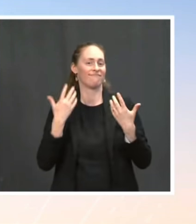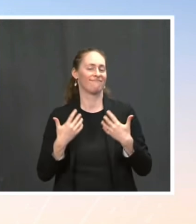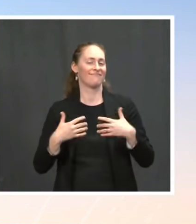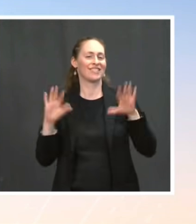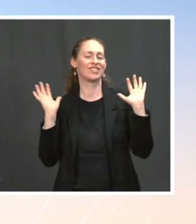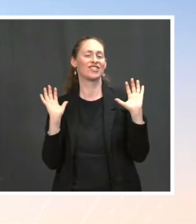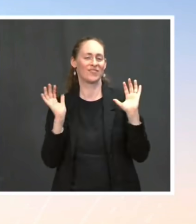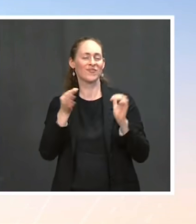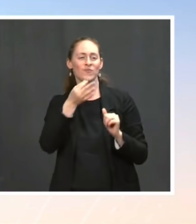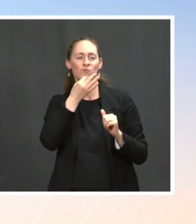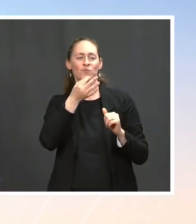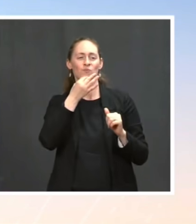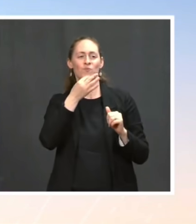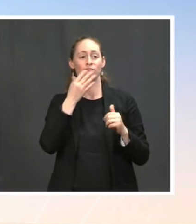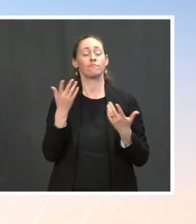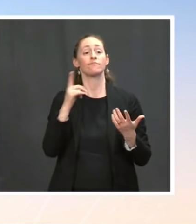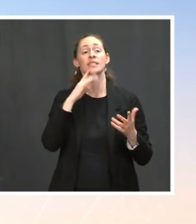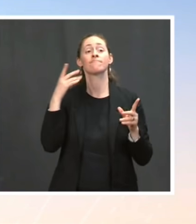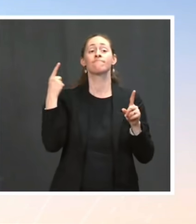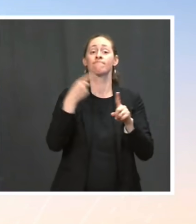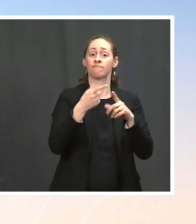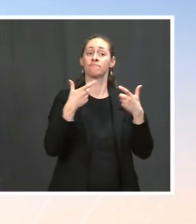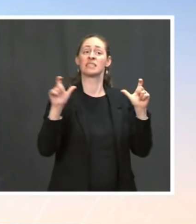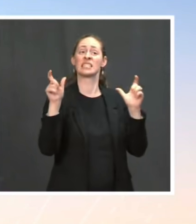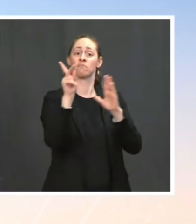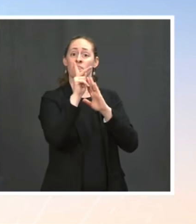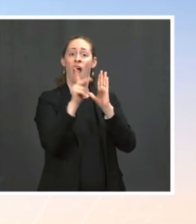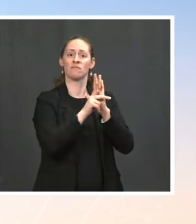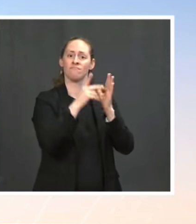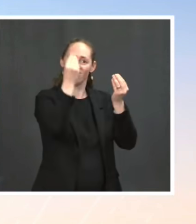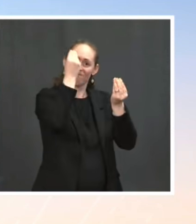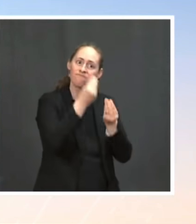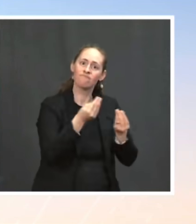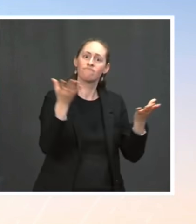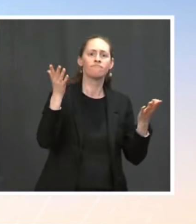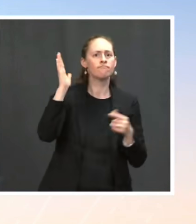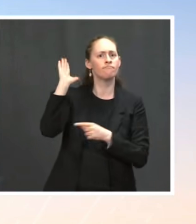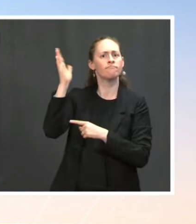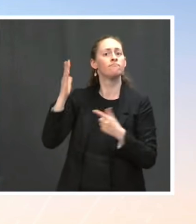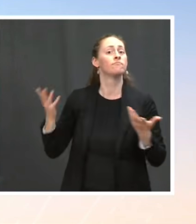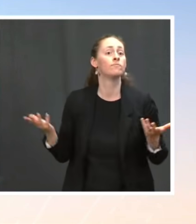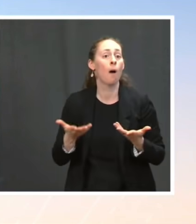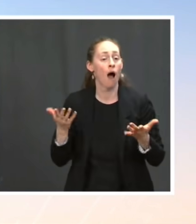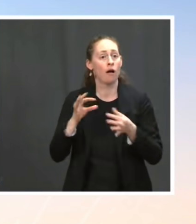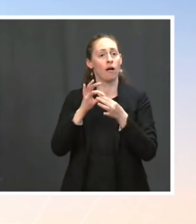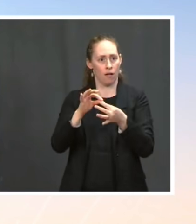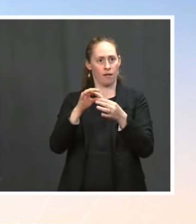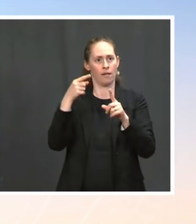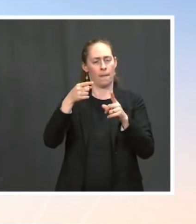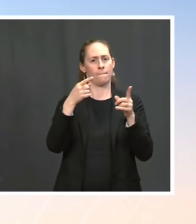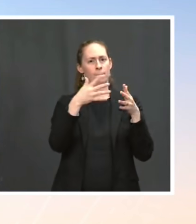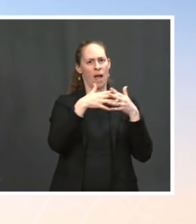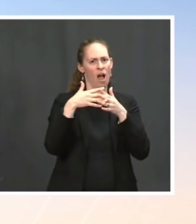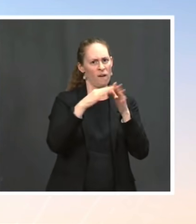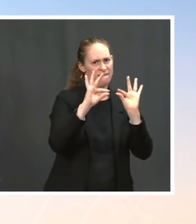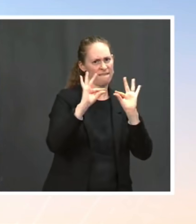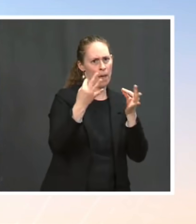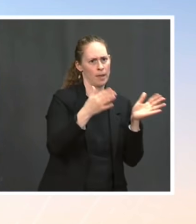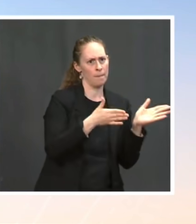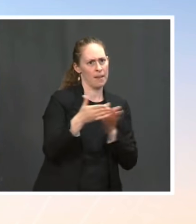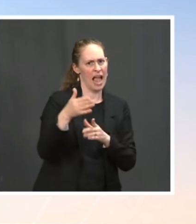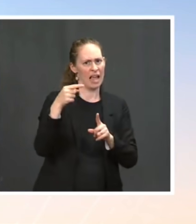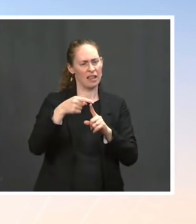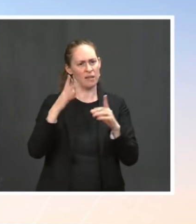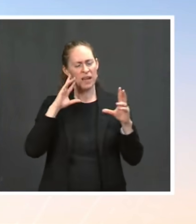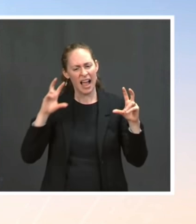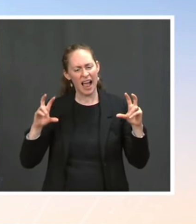major policy announcement in the speech is, of course, the American Families Plan, a historic and what is it? Investment in education and child care. He Let's will also read. Use the Here